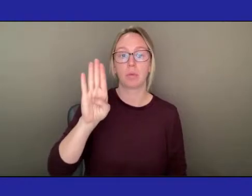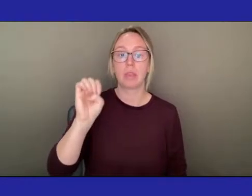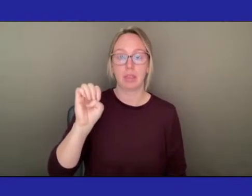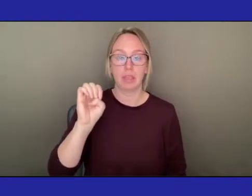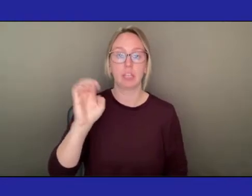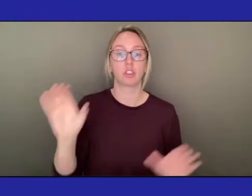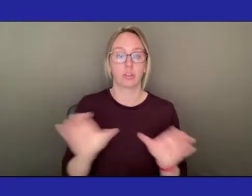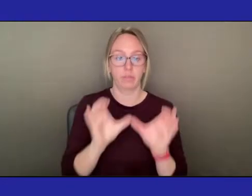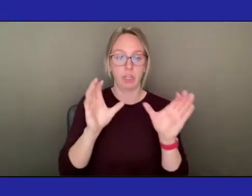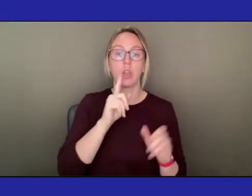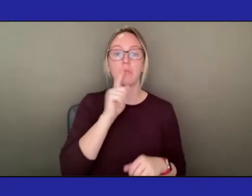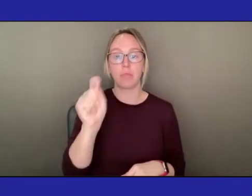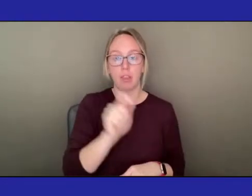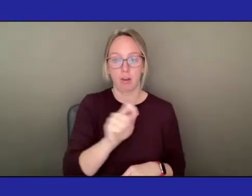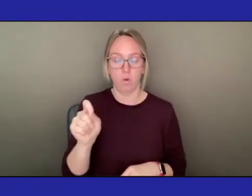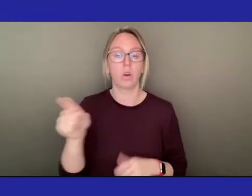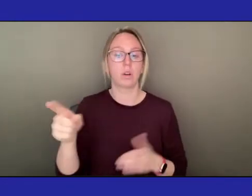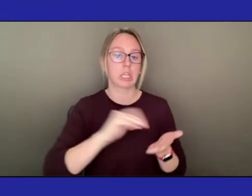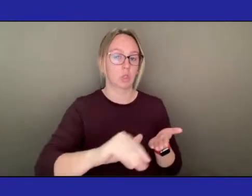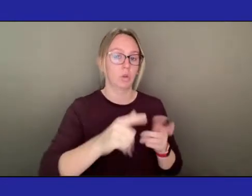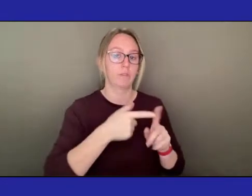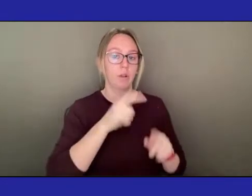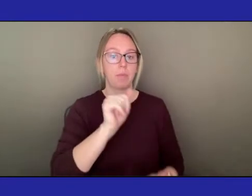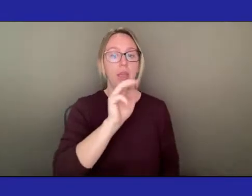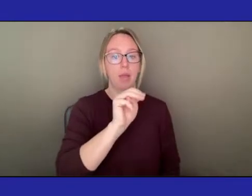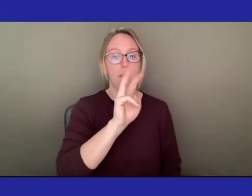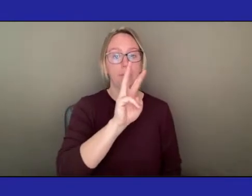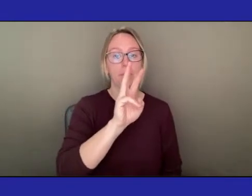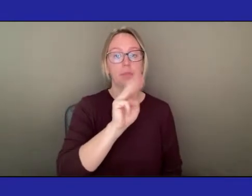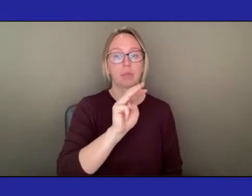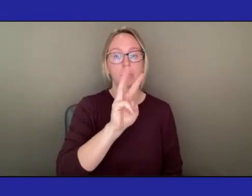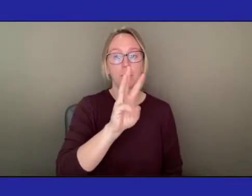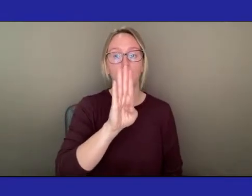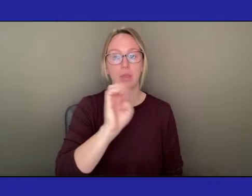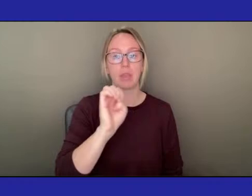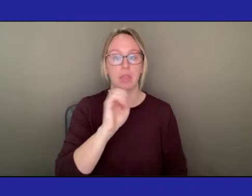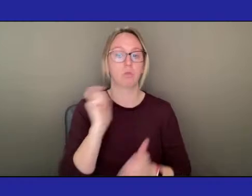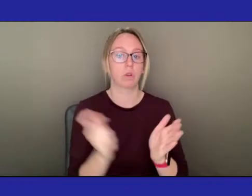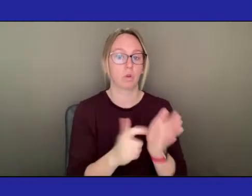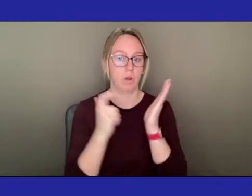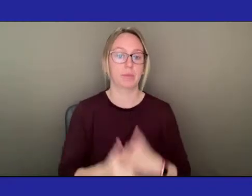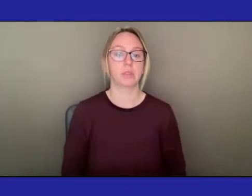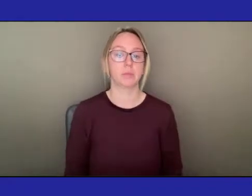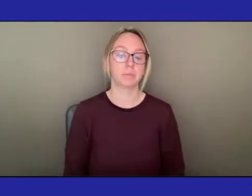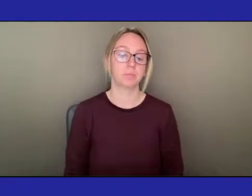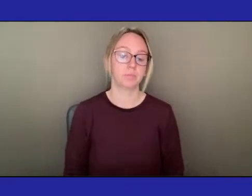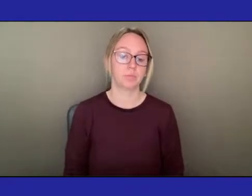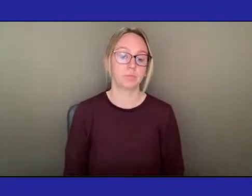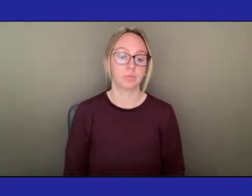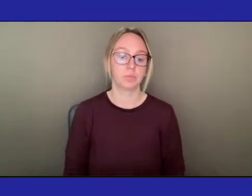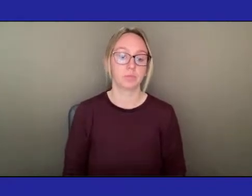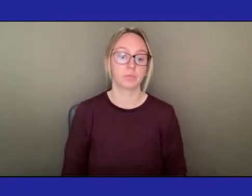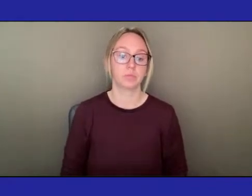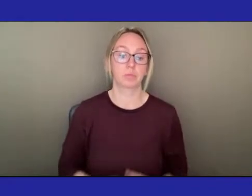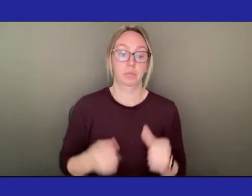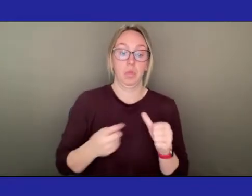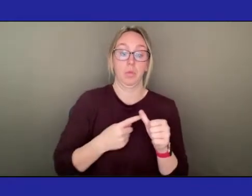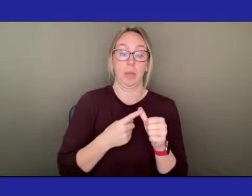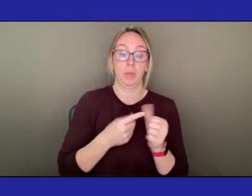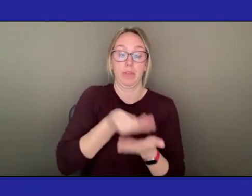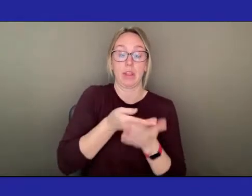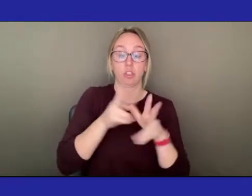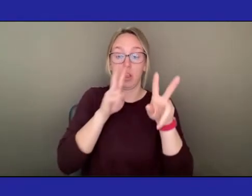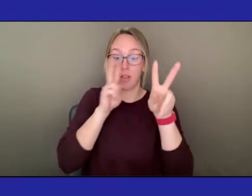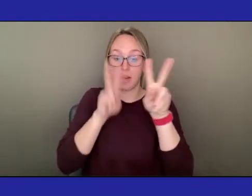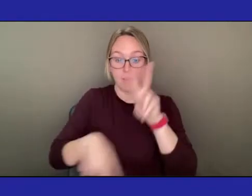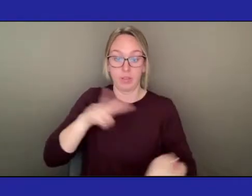are excluded from MWBE requirements. A preliminary financial analysis conducted